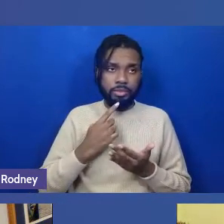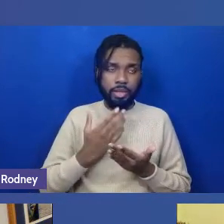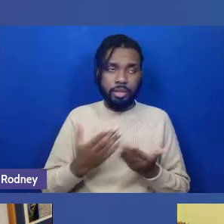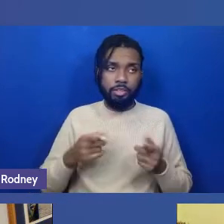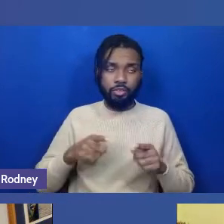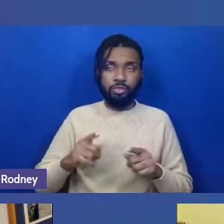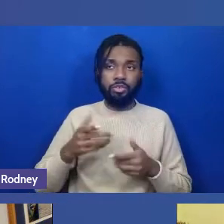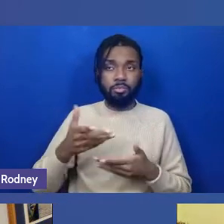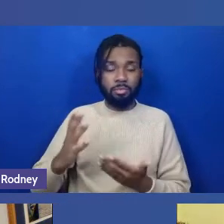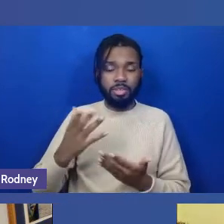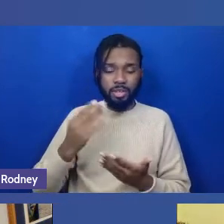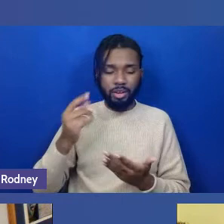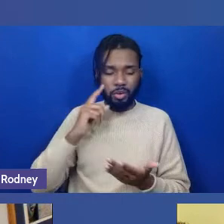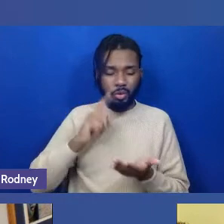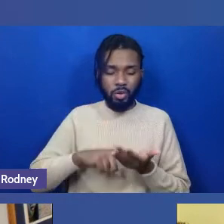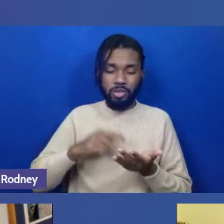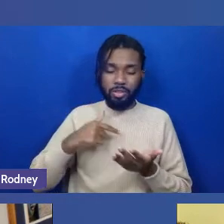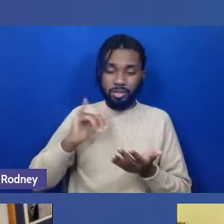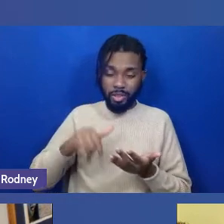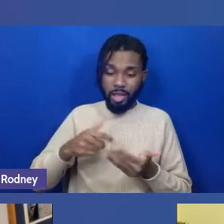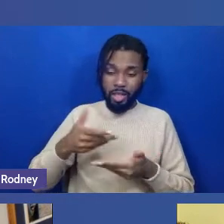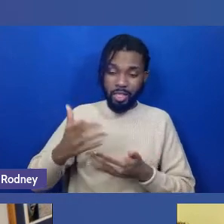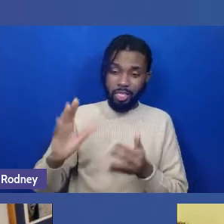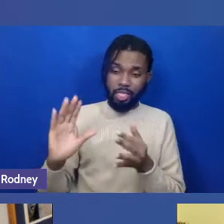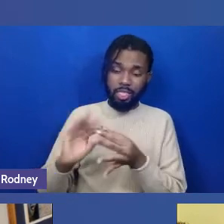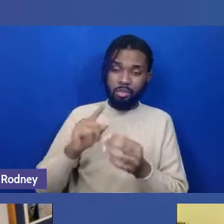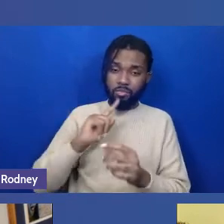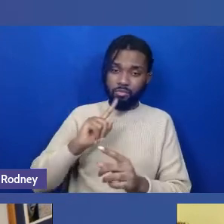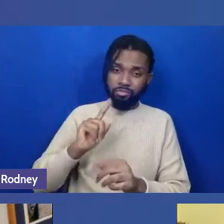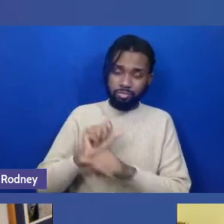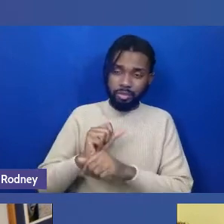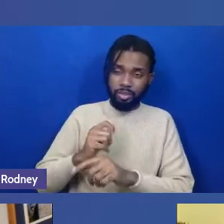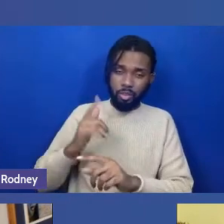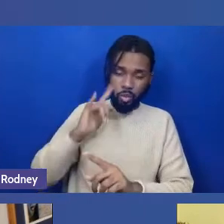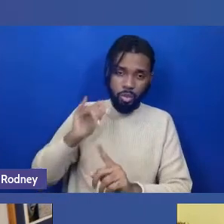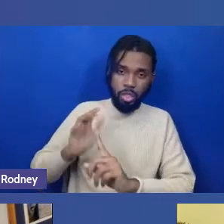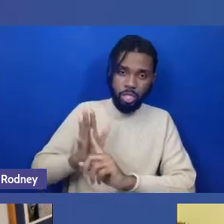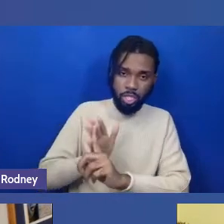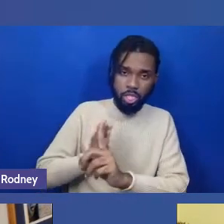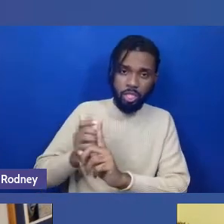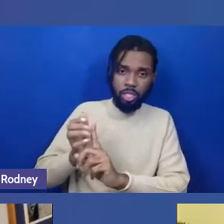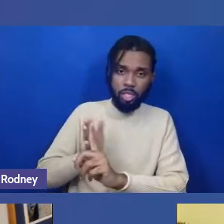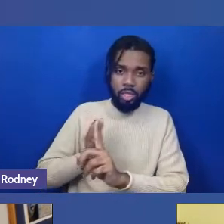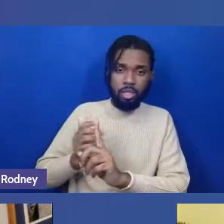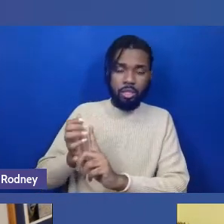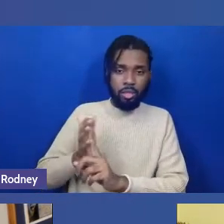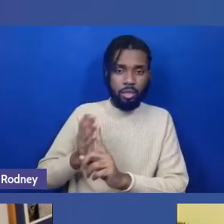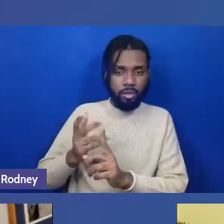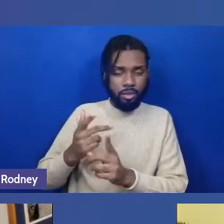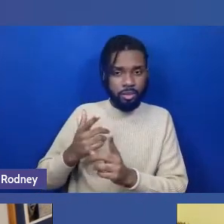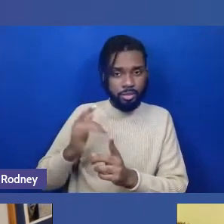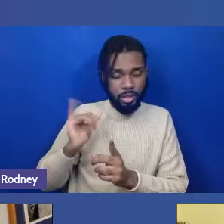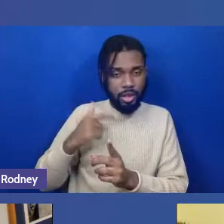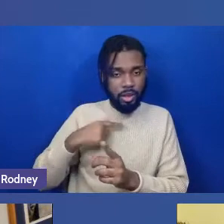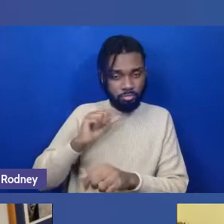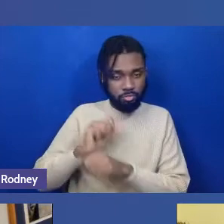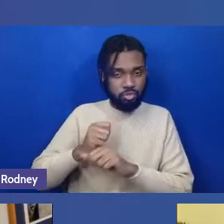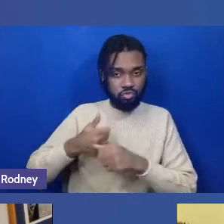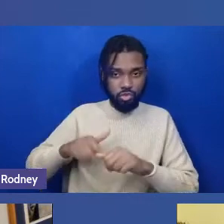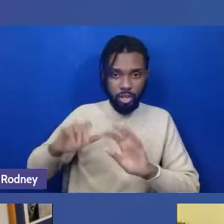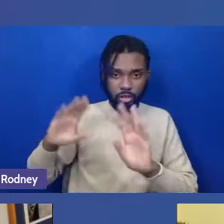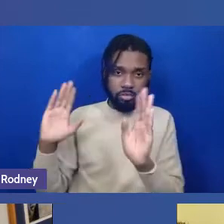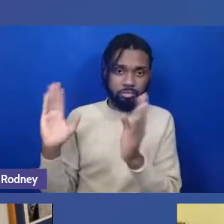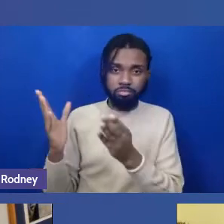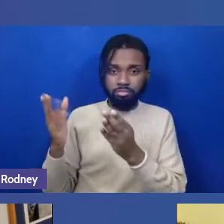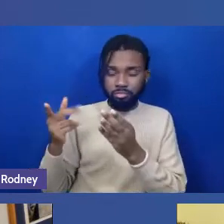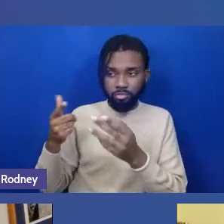they're salesy. They're really salesy, you know. I'm here to get the job done, you know, and I'm here to get the